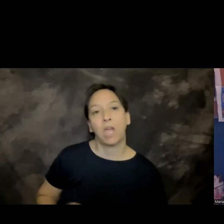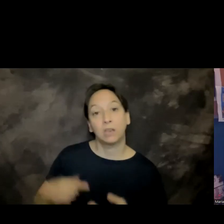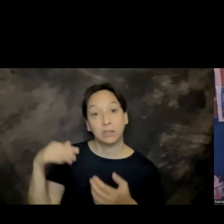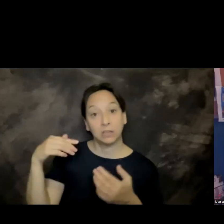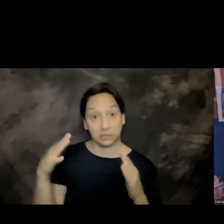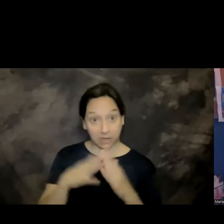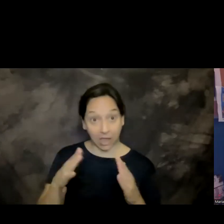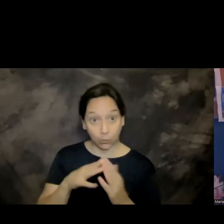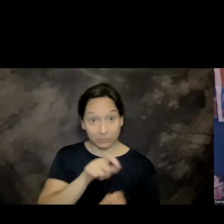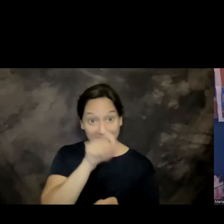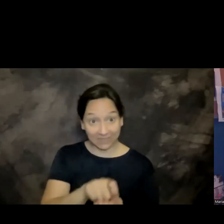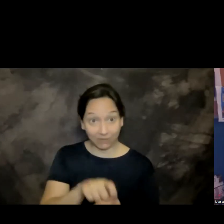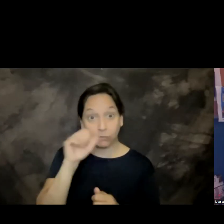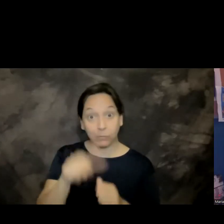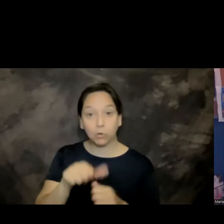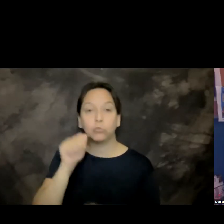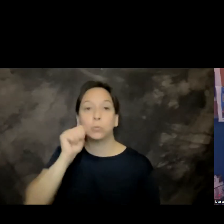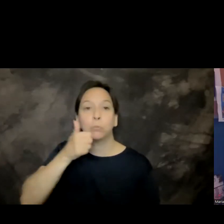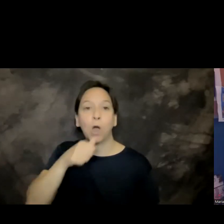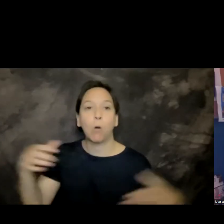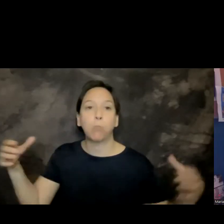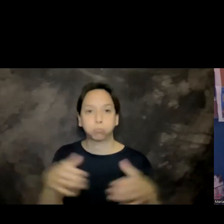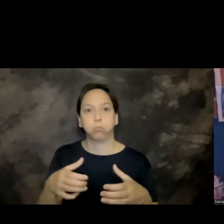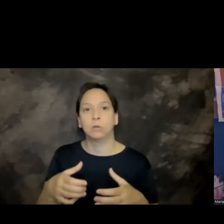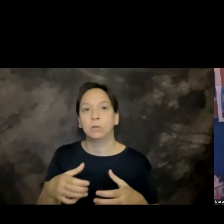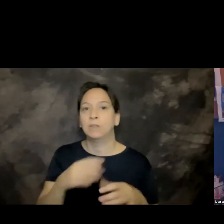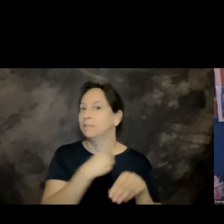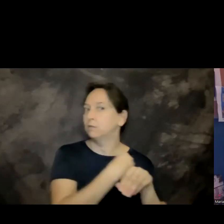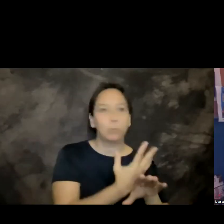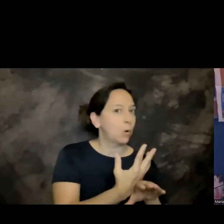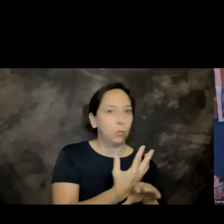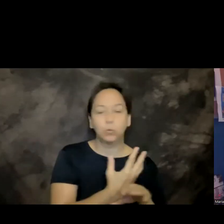is an in-person meeting between the MBTA,